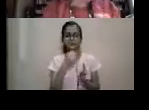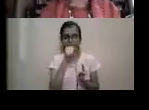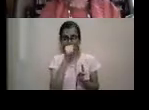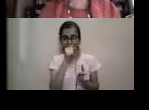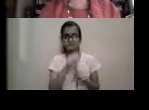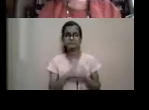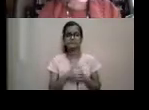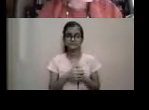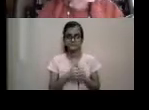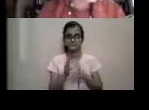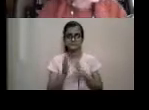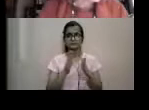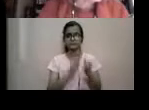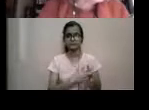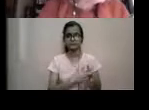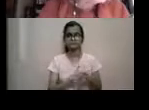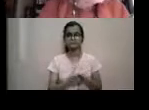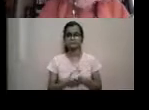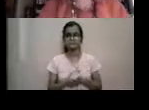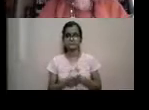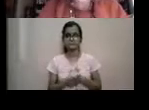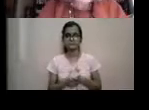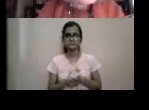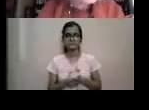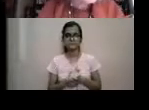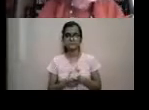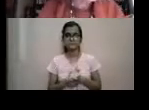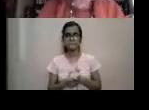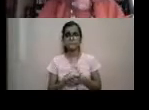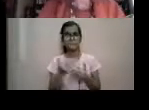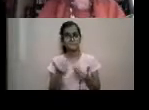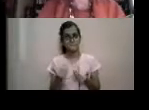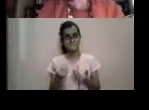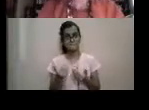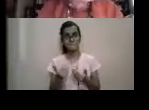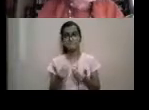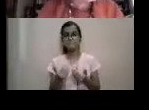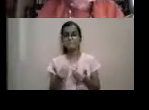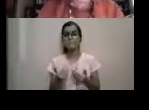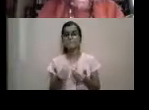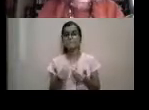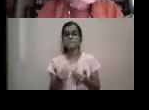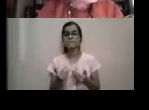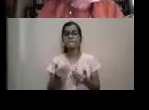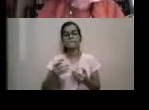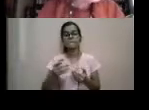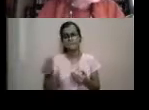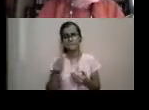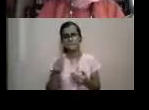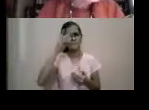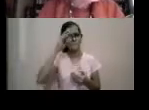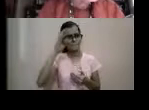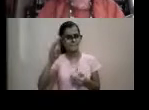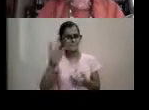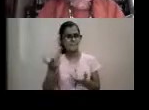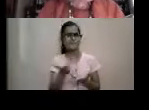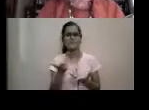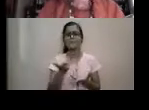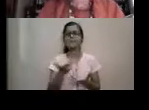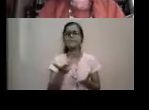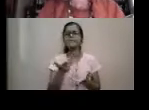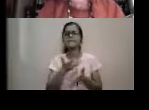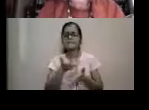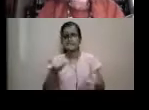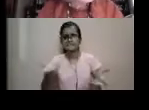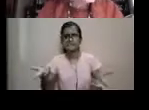avoid much of this vulnerability, but it comes at the cost of not caring about things that make